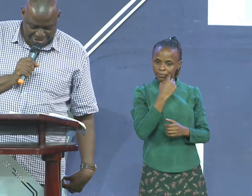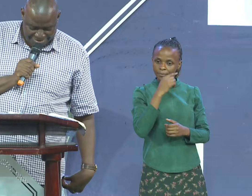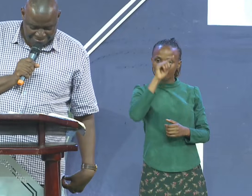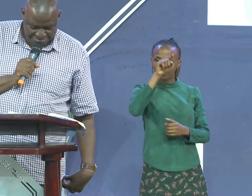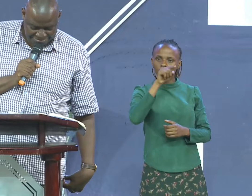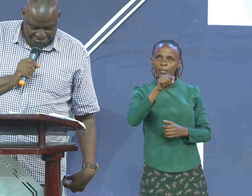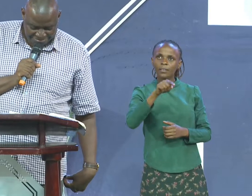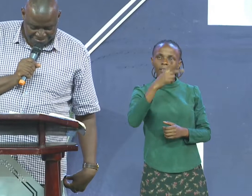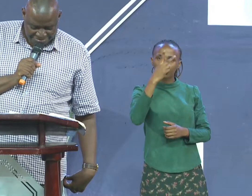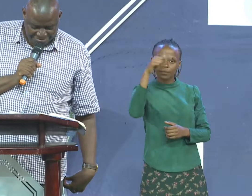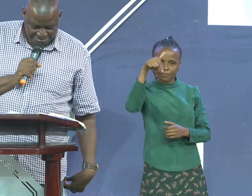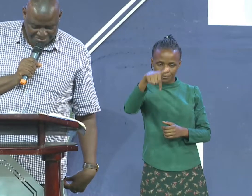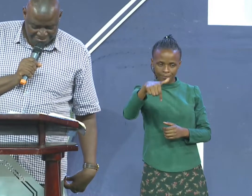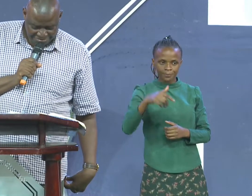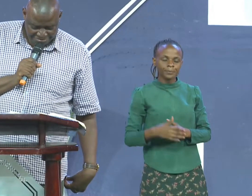27.